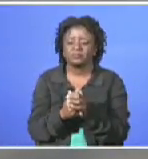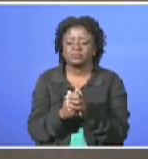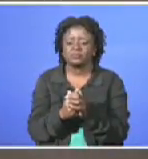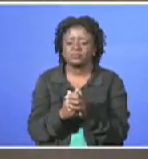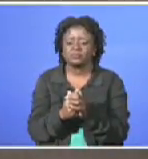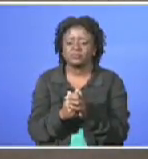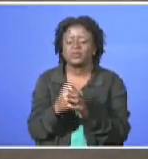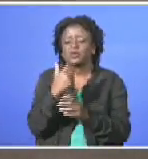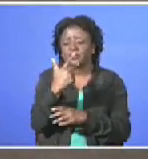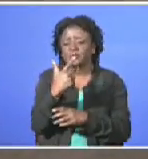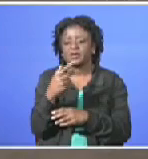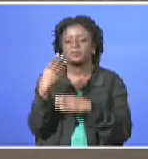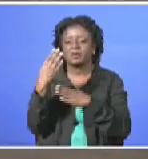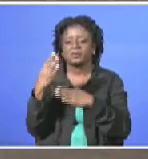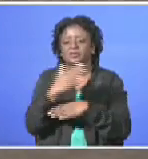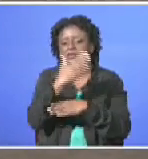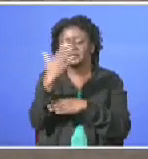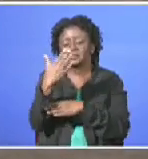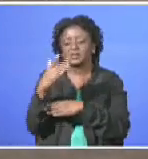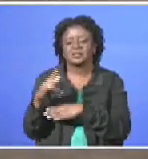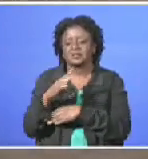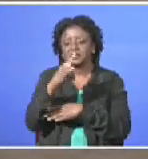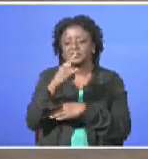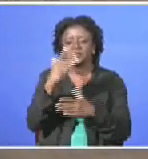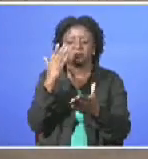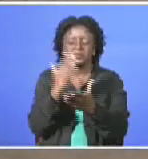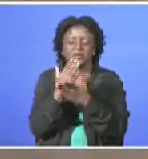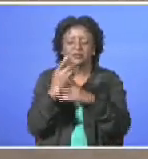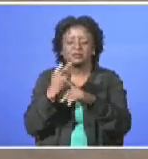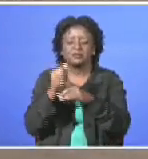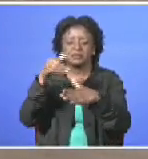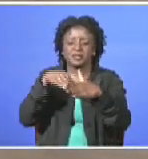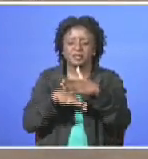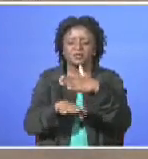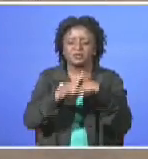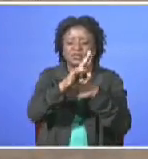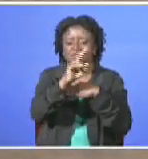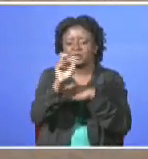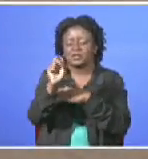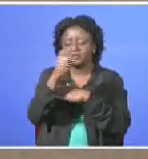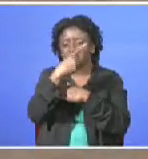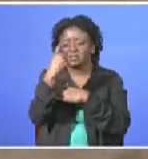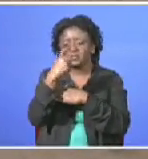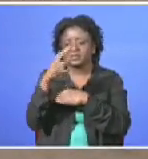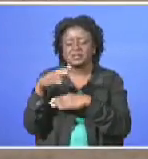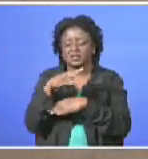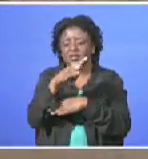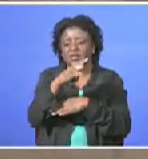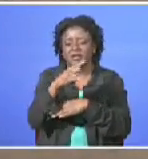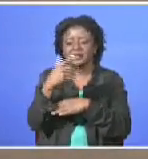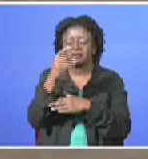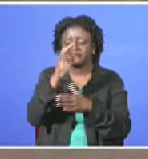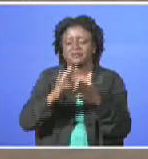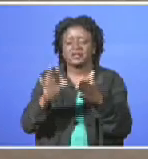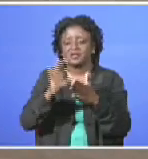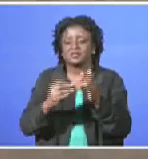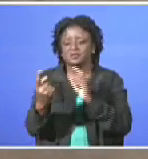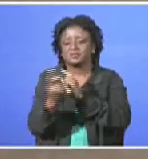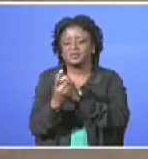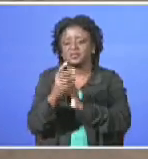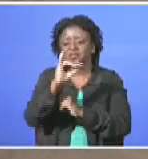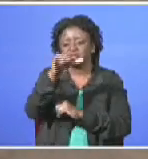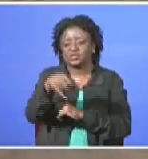3 of Bahamasair's jets have been blocked from entering the U.S. because the airline failed to meet a January 1, 2020 Federal Aviation